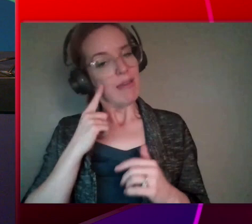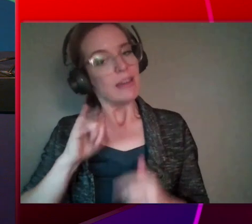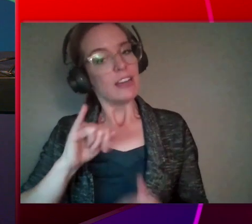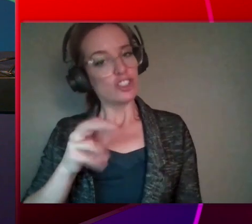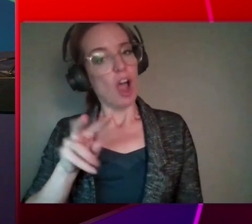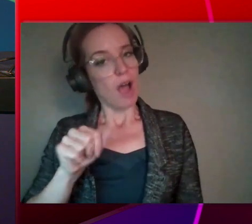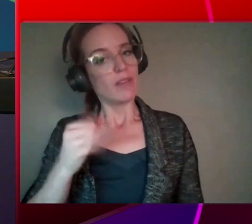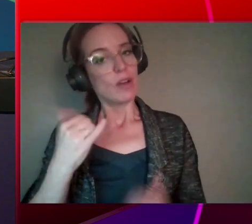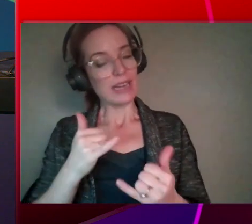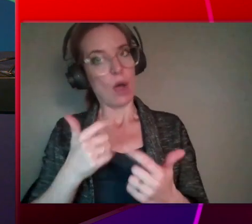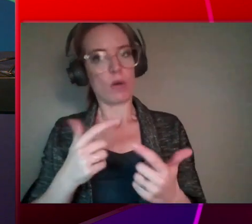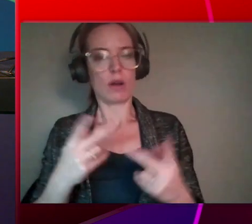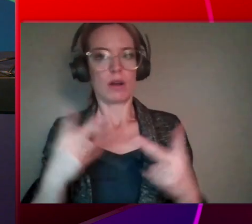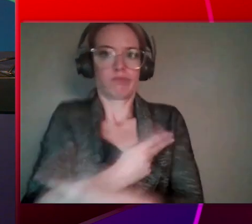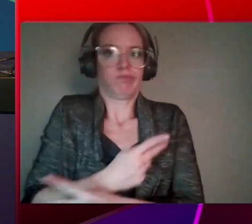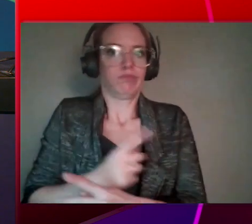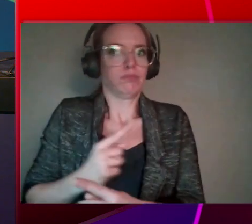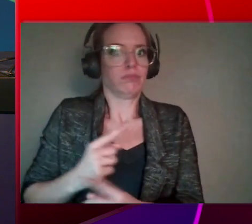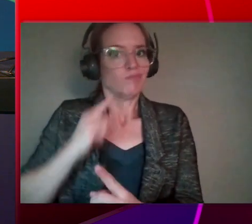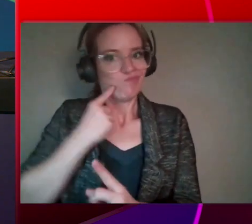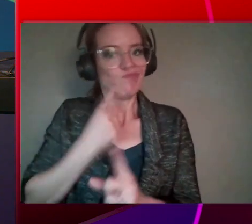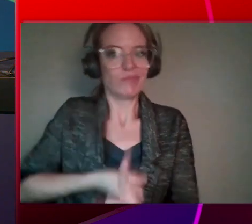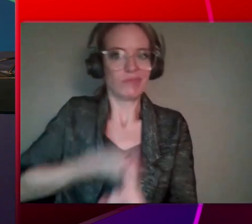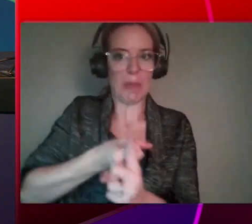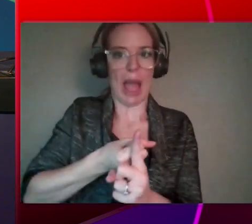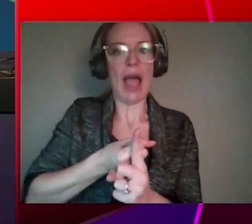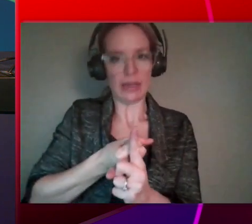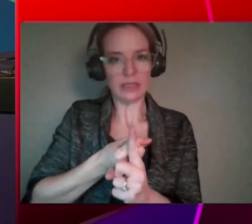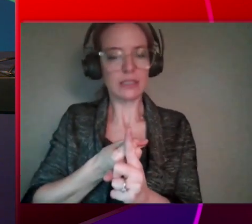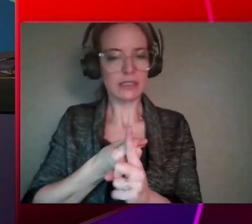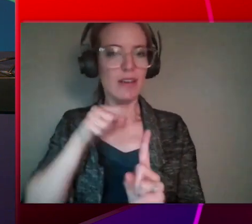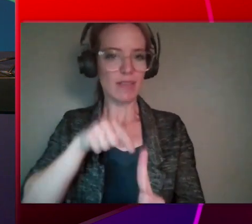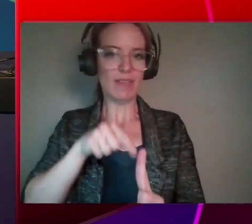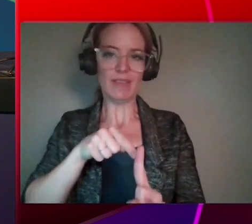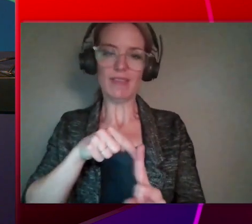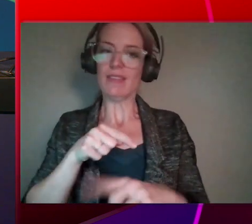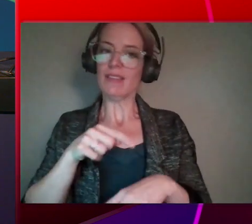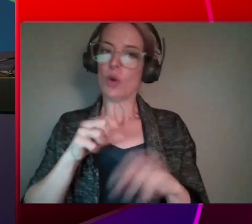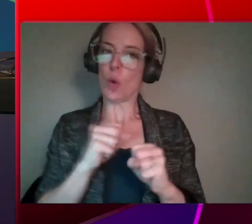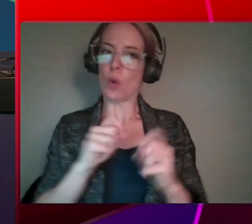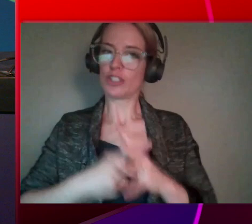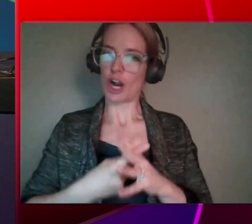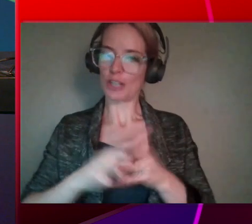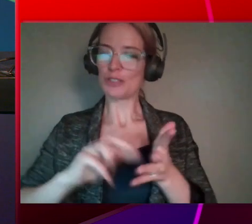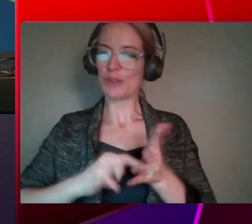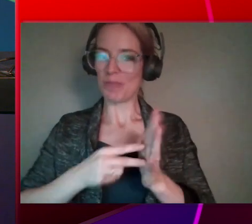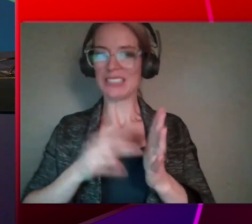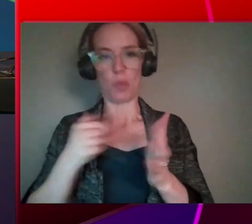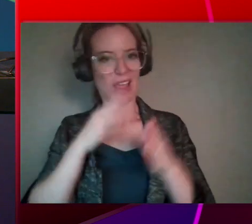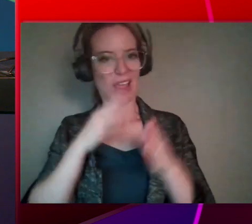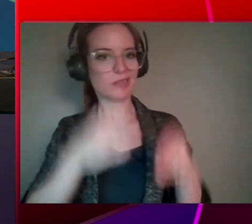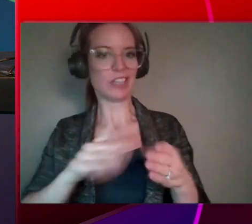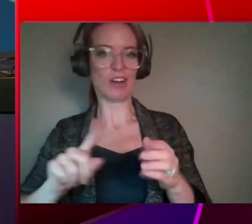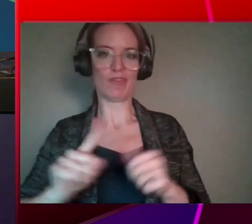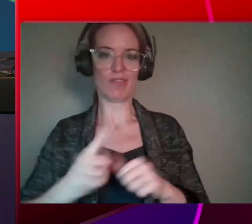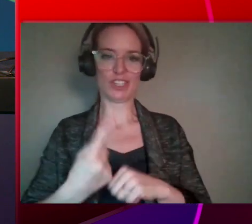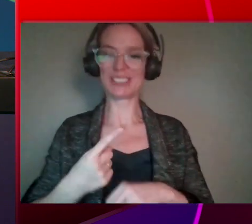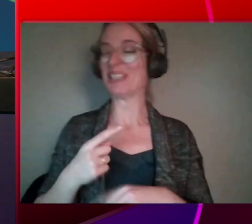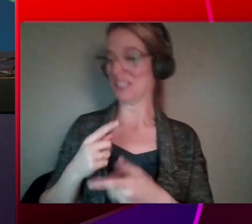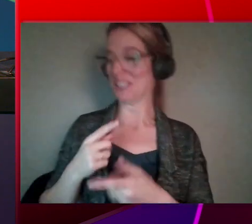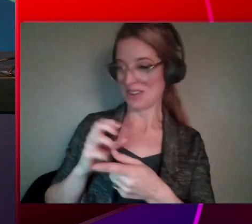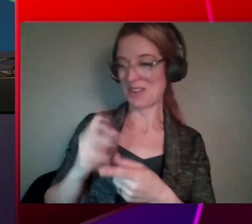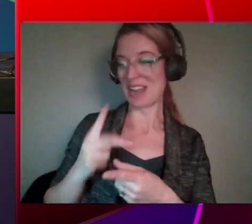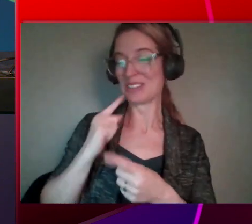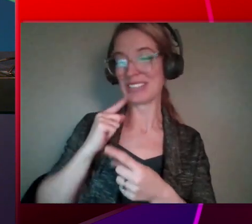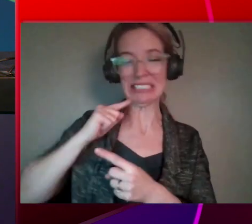today, which is why we targeted Java with the initial release. Okay, so you say acute pain. This is going to be pain relief. I understand you have a